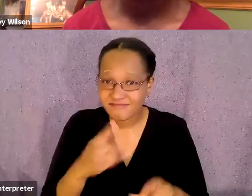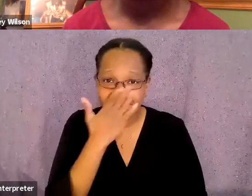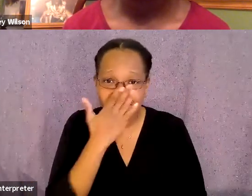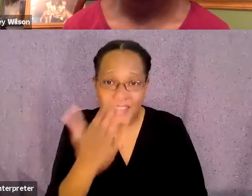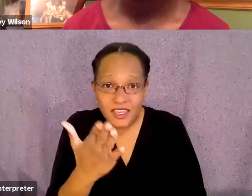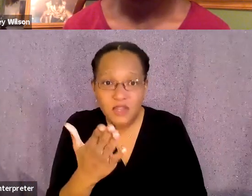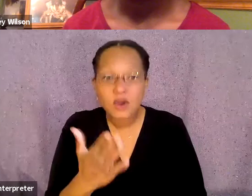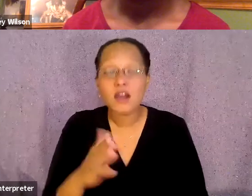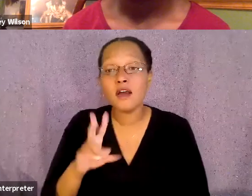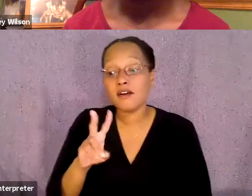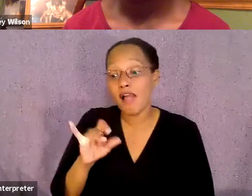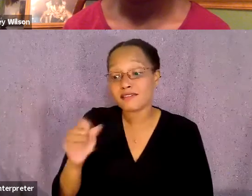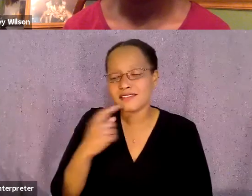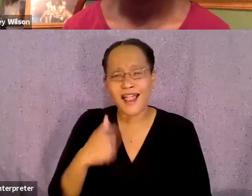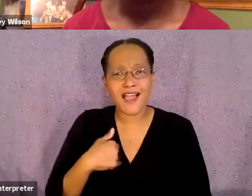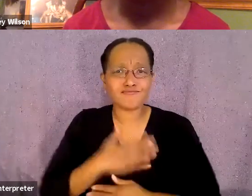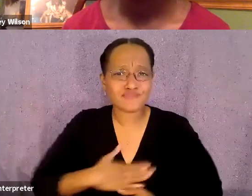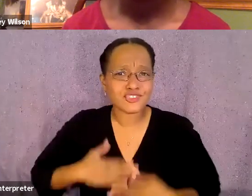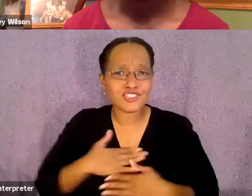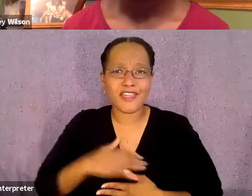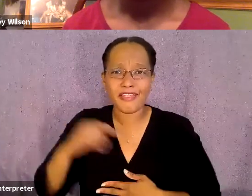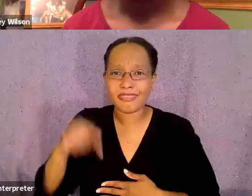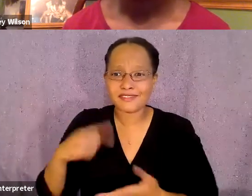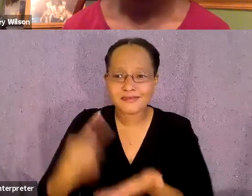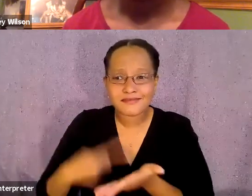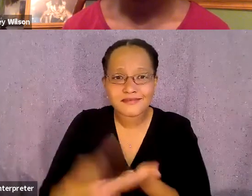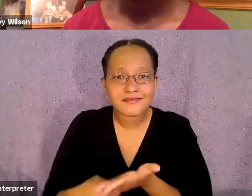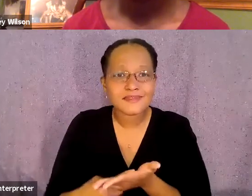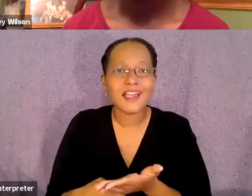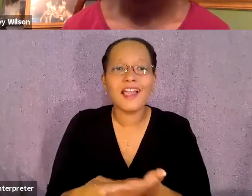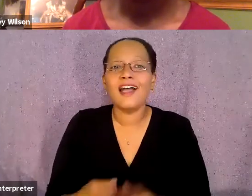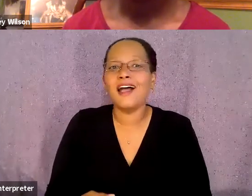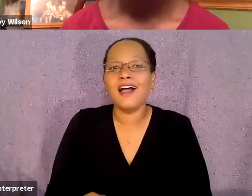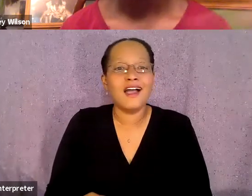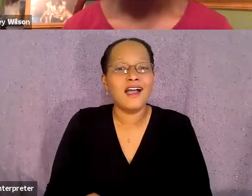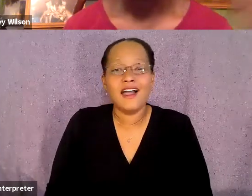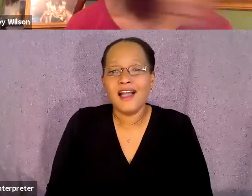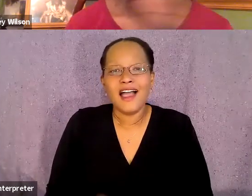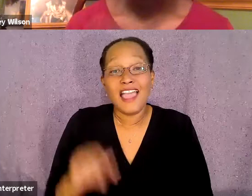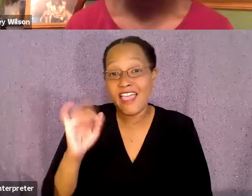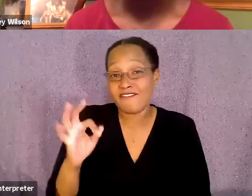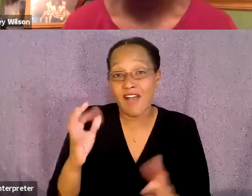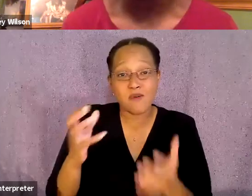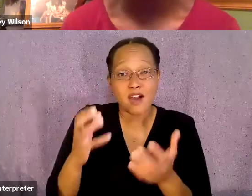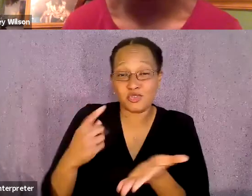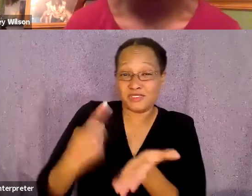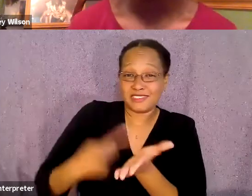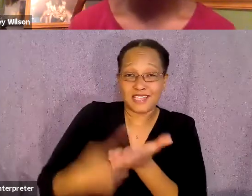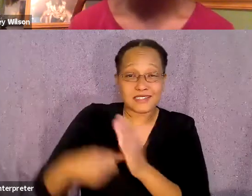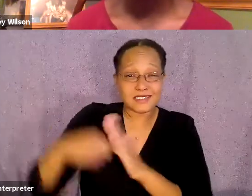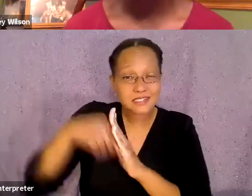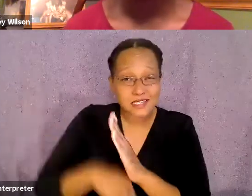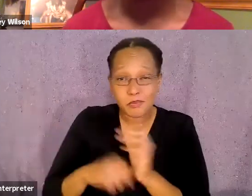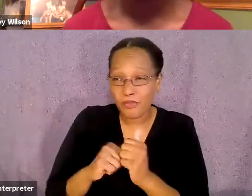say, I am so glad for this conversation. This, you know, if I'm going to spend a Saturday night with anybody, it's going to be with Black disabled women. Yes. Being in